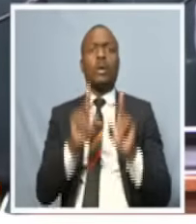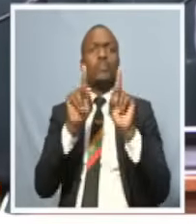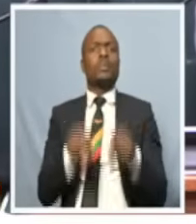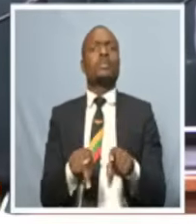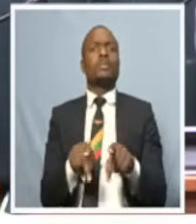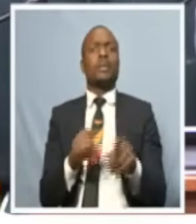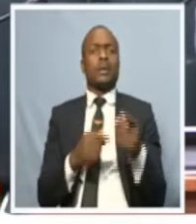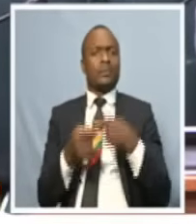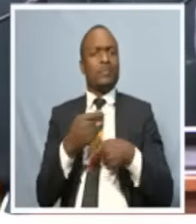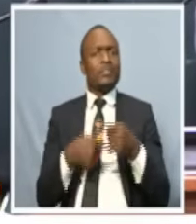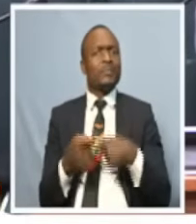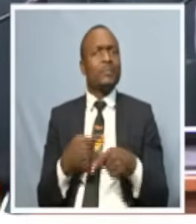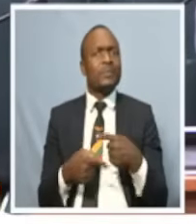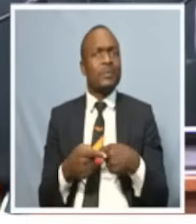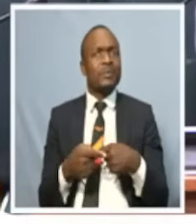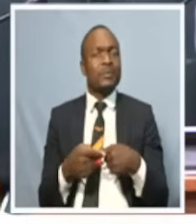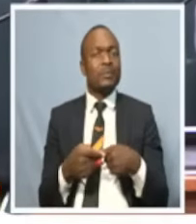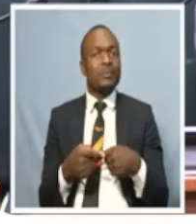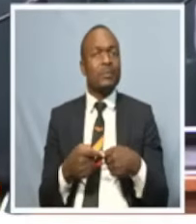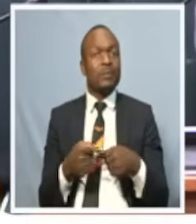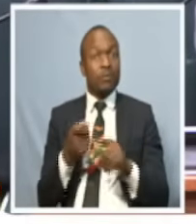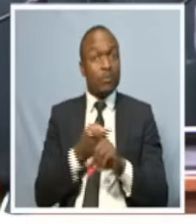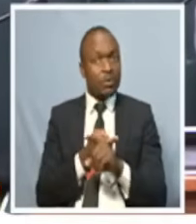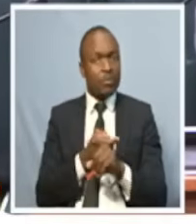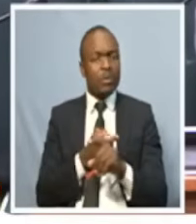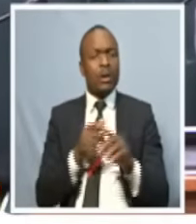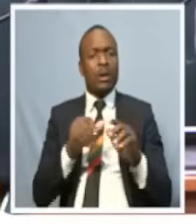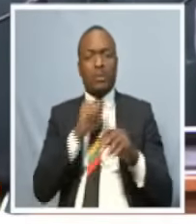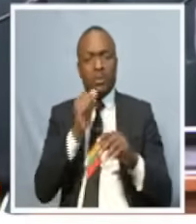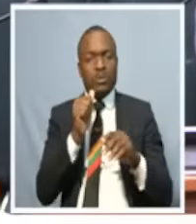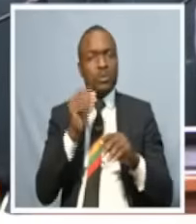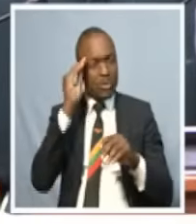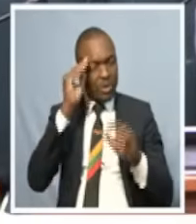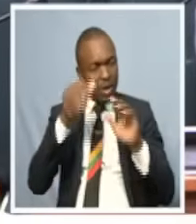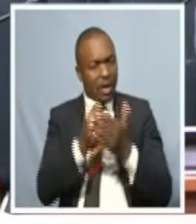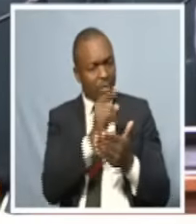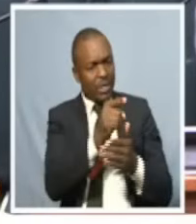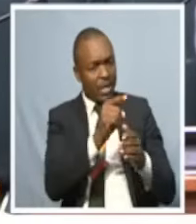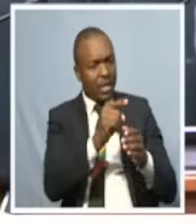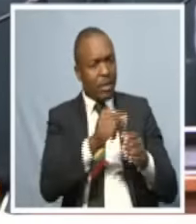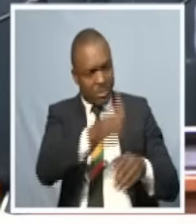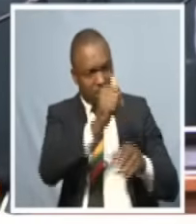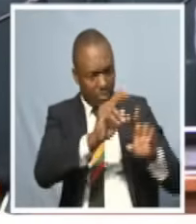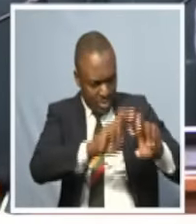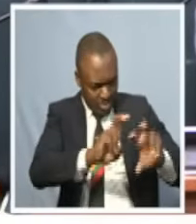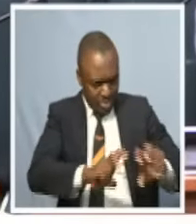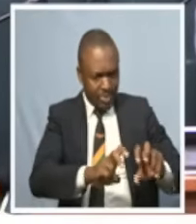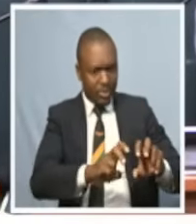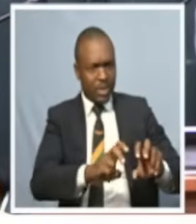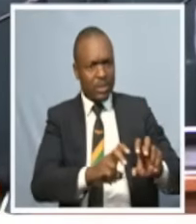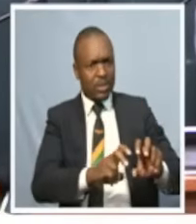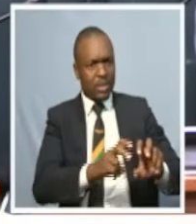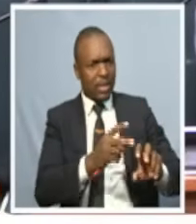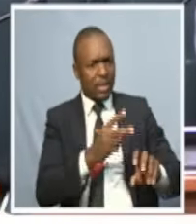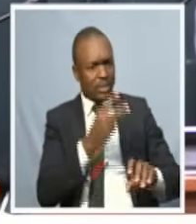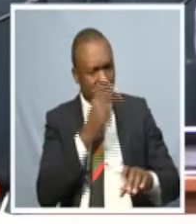from. I don't know how he checked through that list and confirmed that these are from